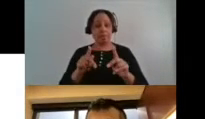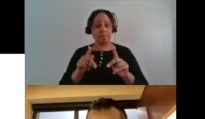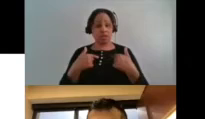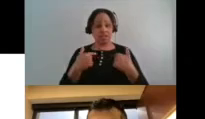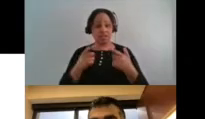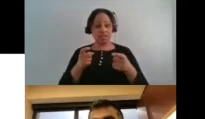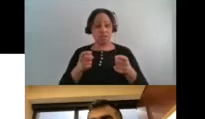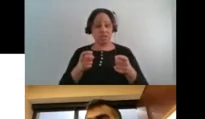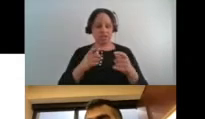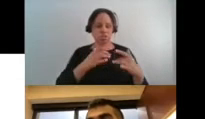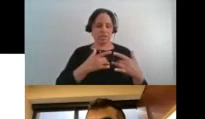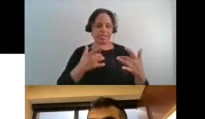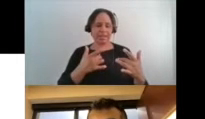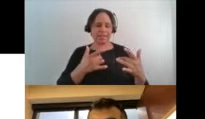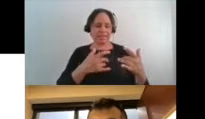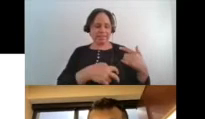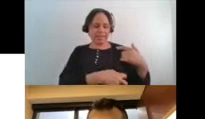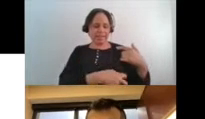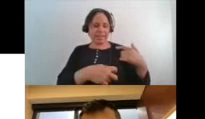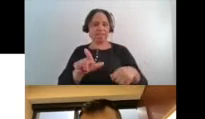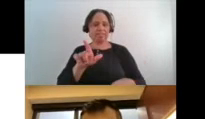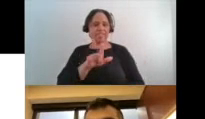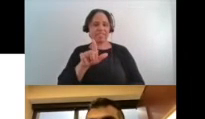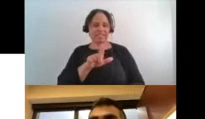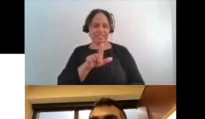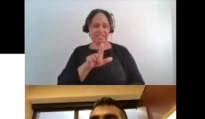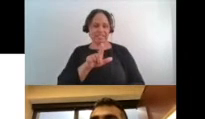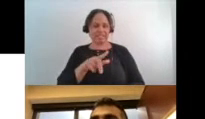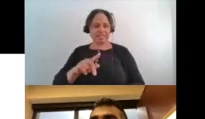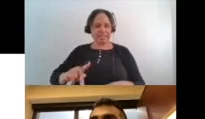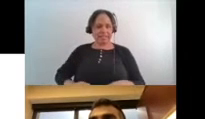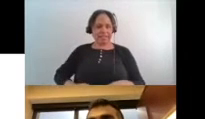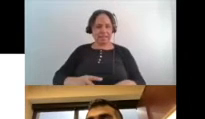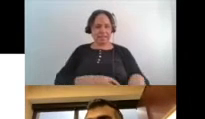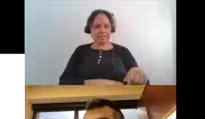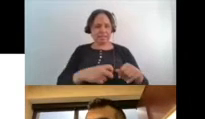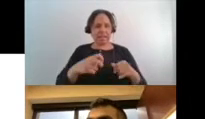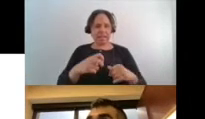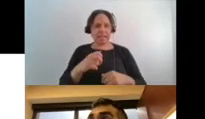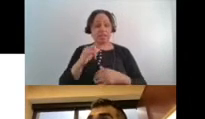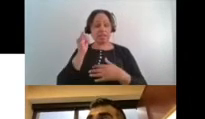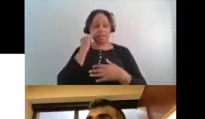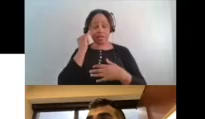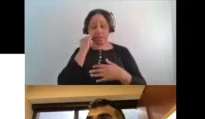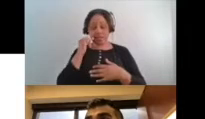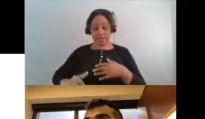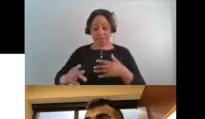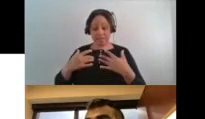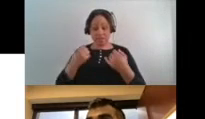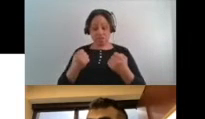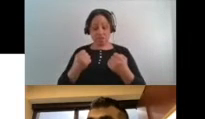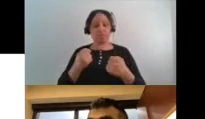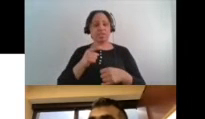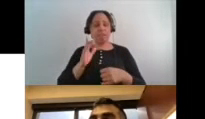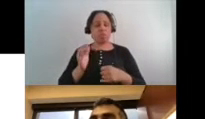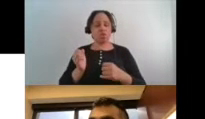left kidney or the right lobe of the liver. Interesting thing about livers is if they're healthy, they grow back. So if someone donates part